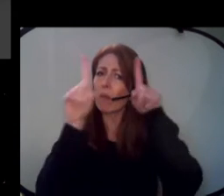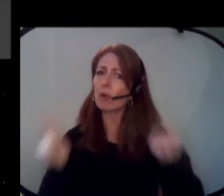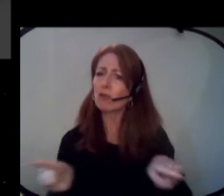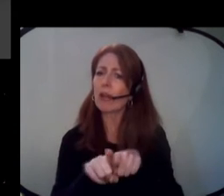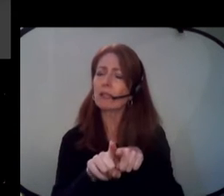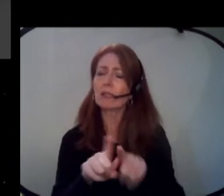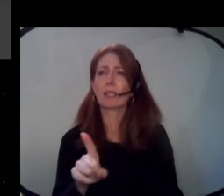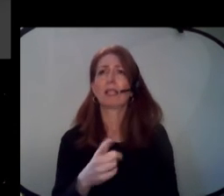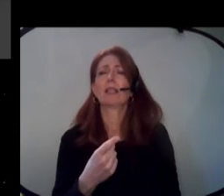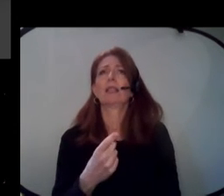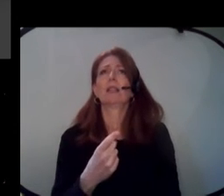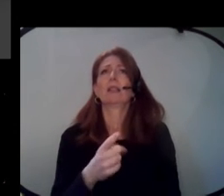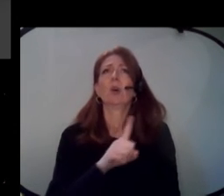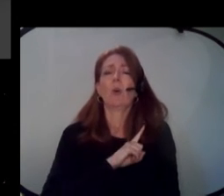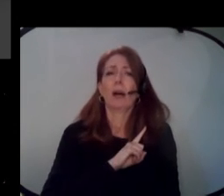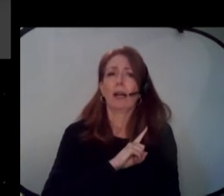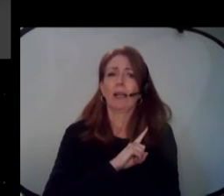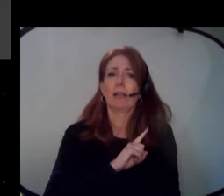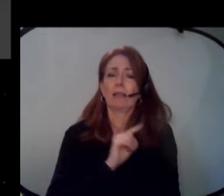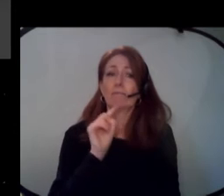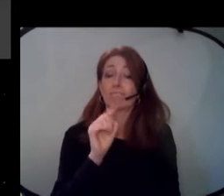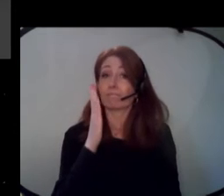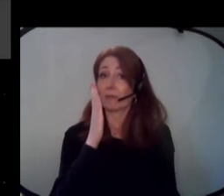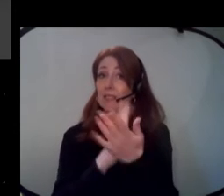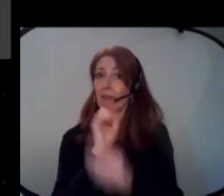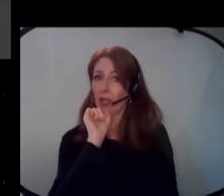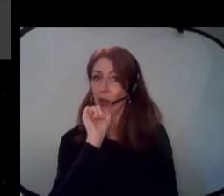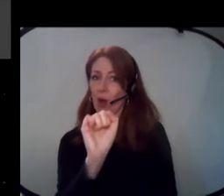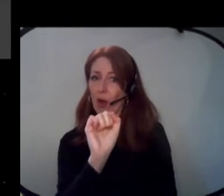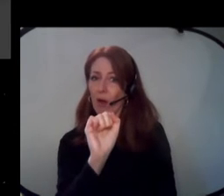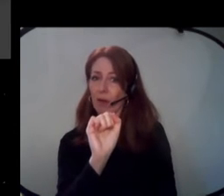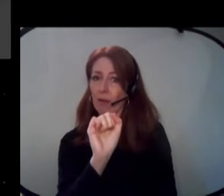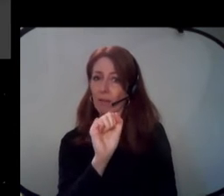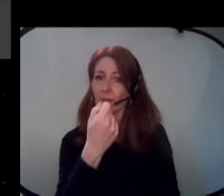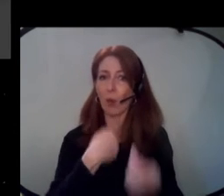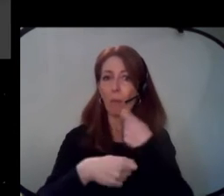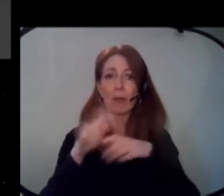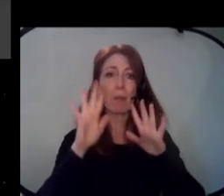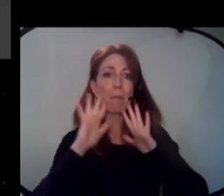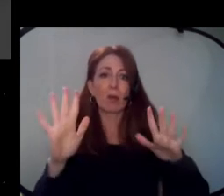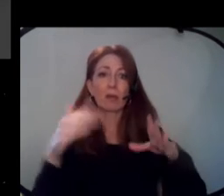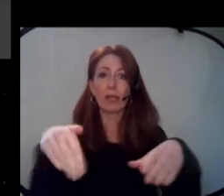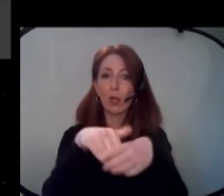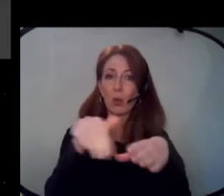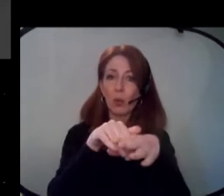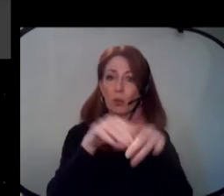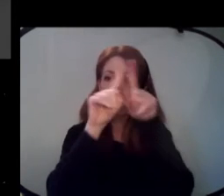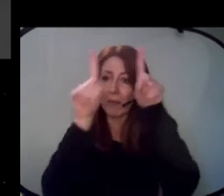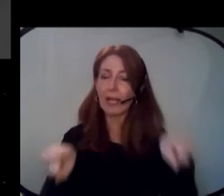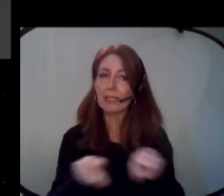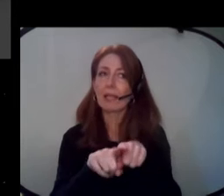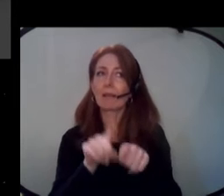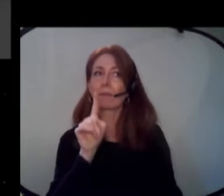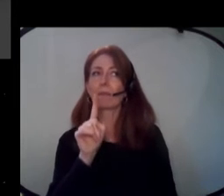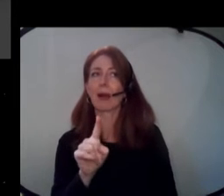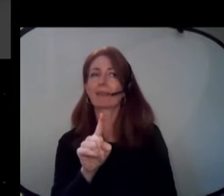although it almost certainly is her in a sense, or certainly her features modeled on her in the painting, it's interesting how it